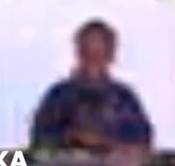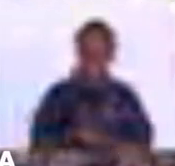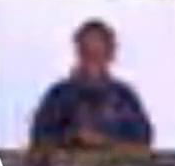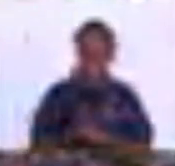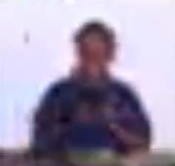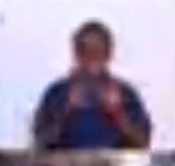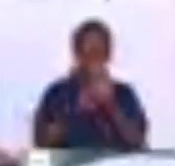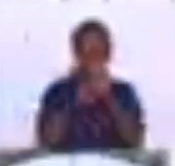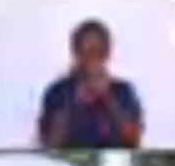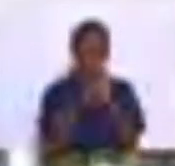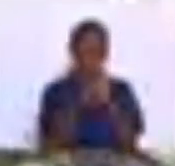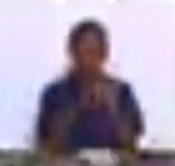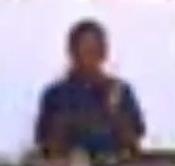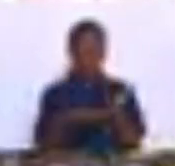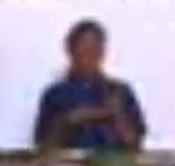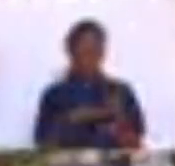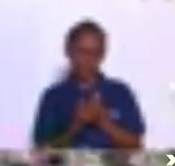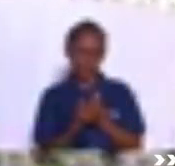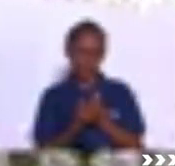For example,